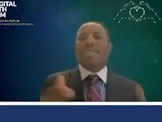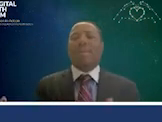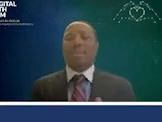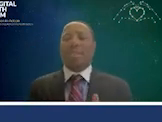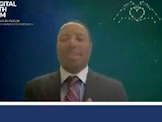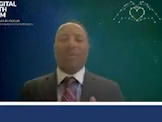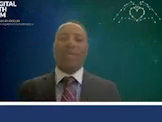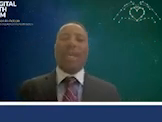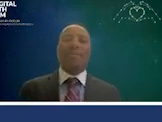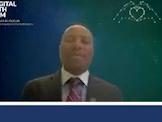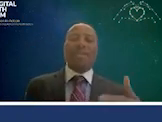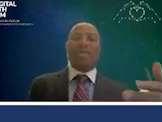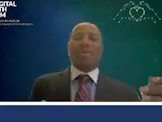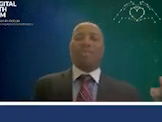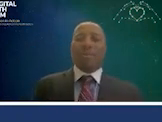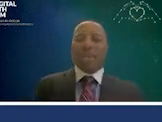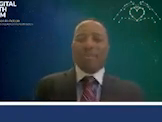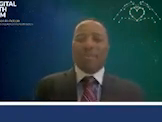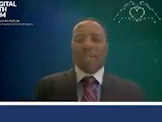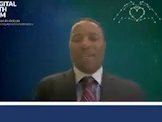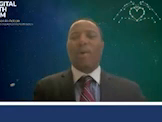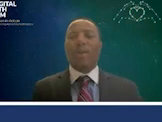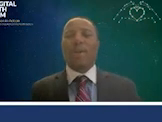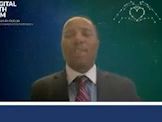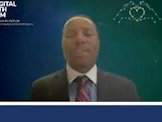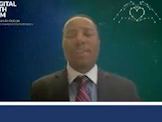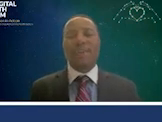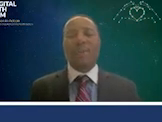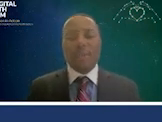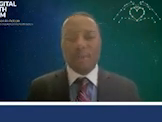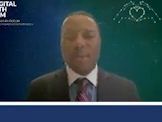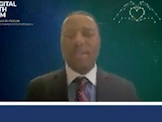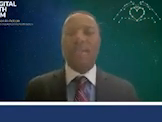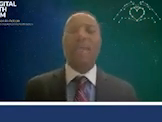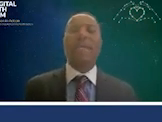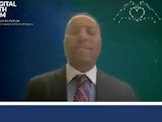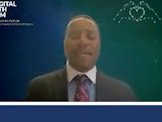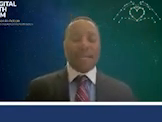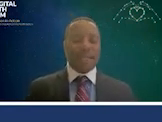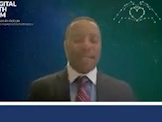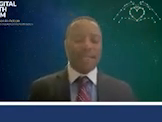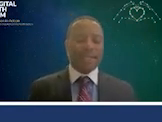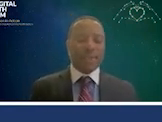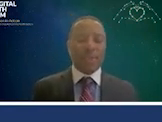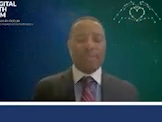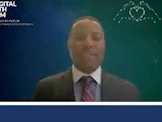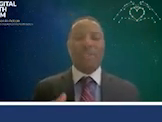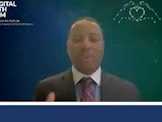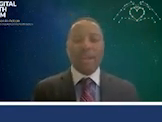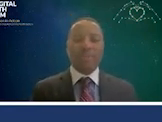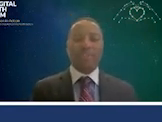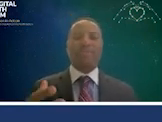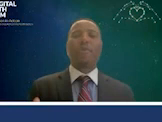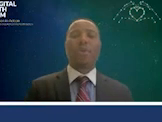to establish whether I'm attached to a primary care provider or not. We can do better than that. And that is one of